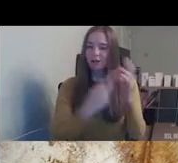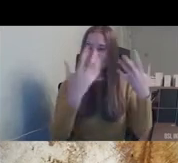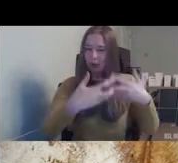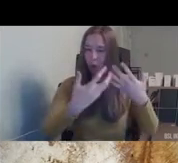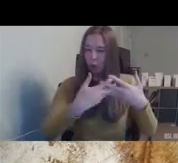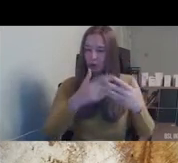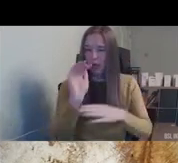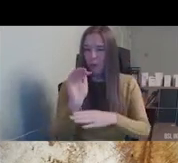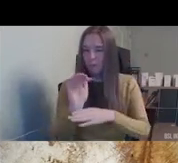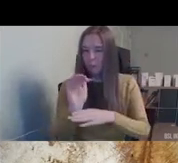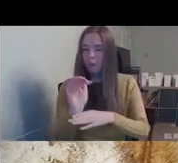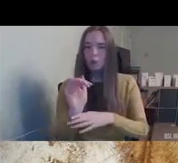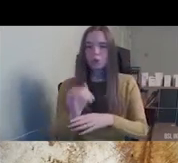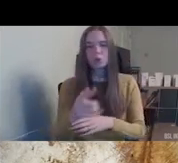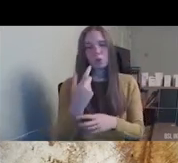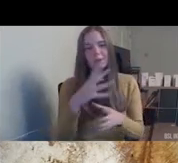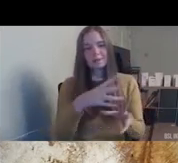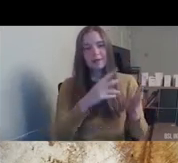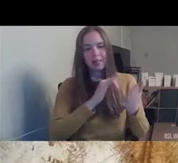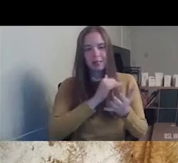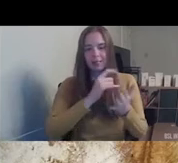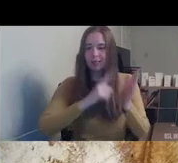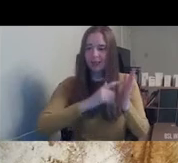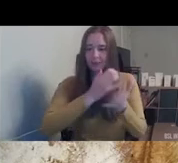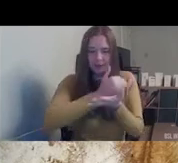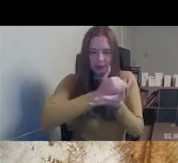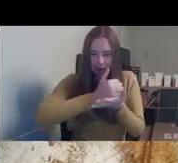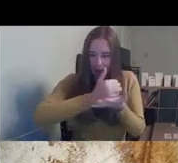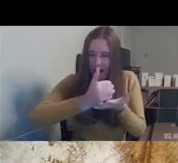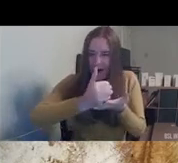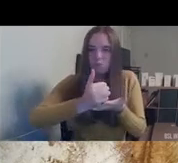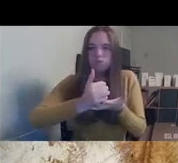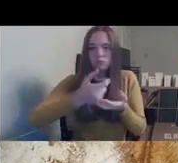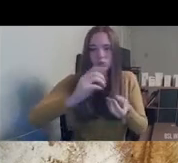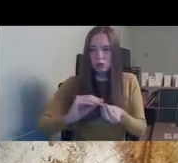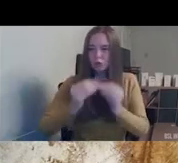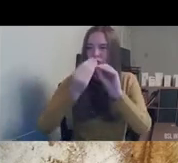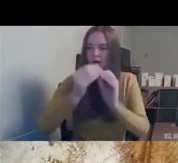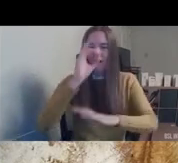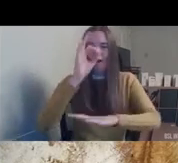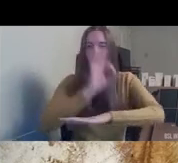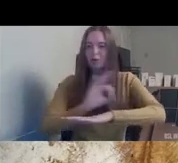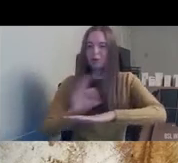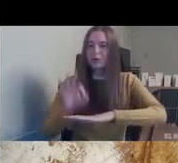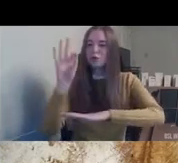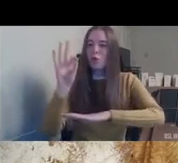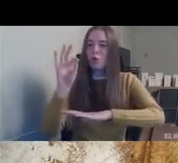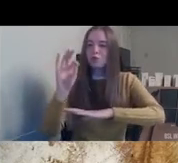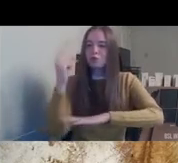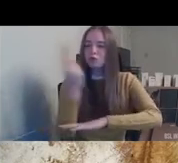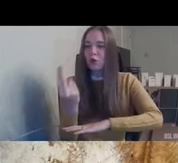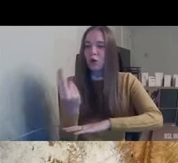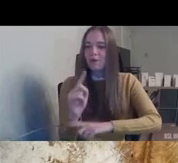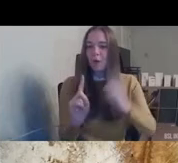where we take that laser scan. We create architectural drawings from that one-to-one scale